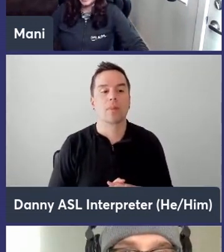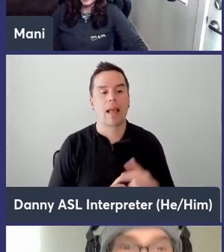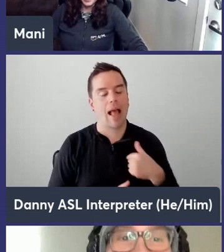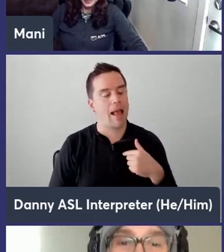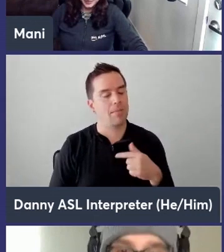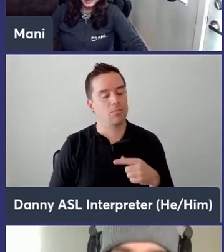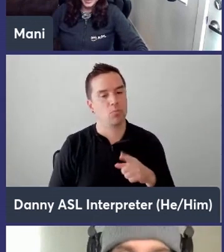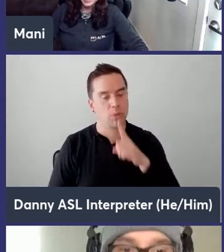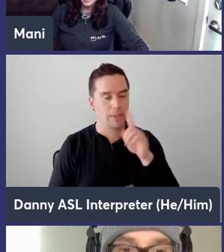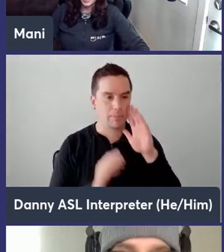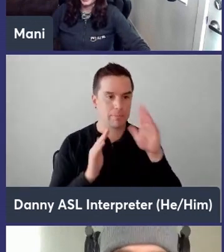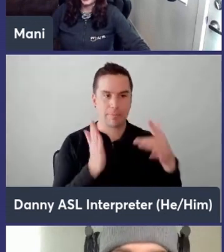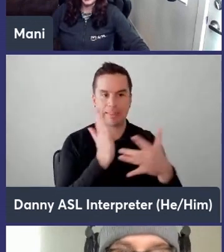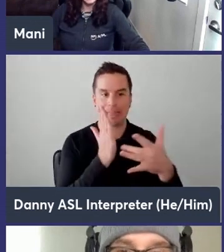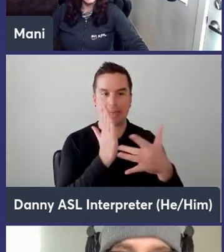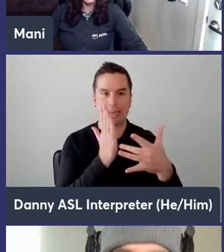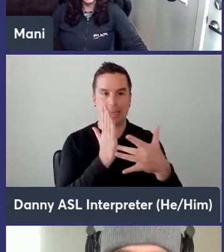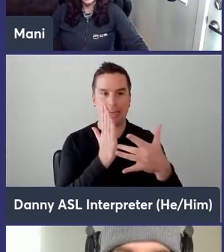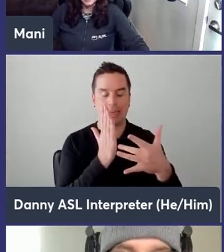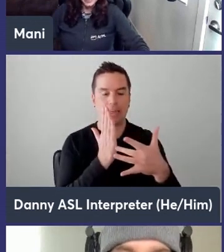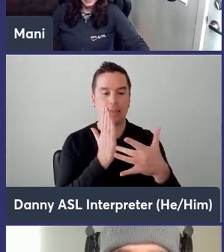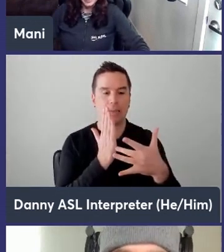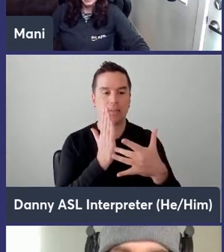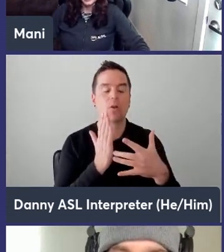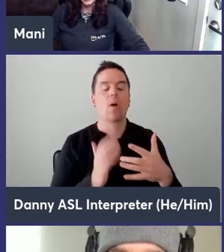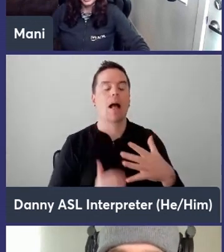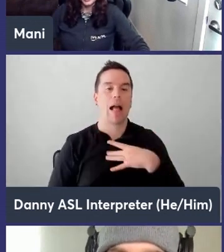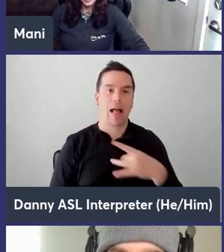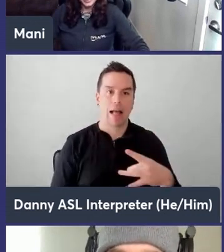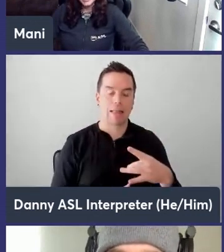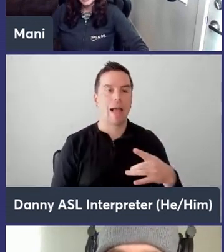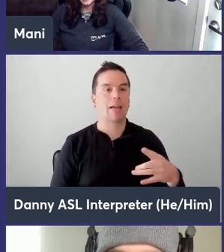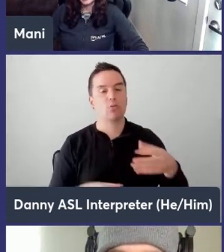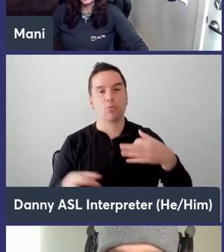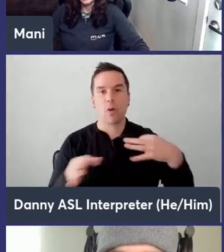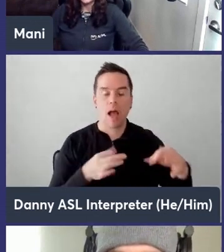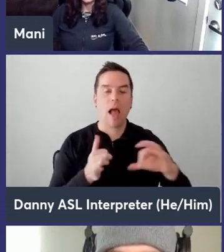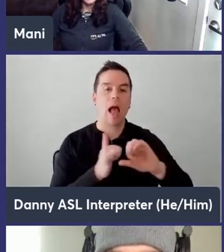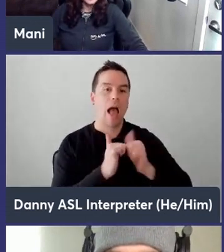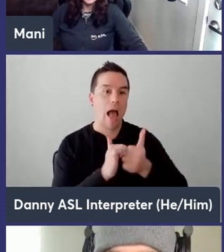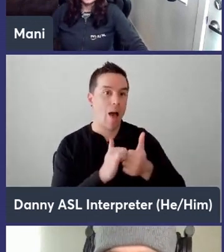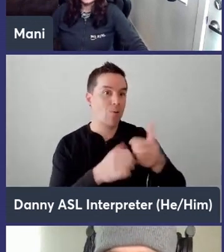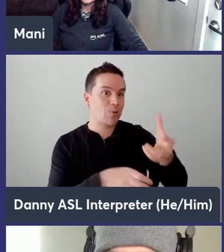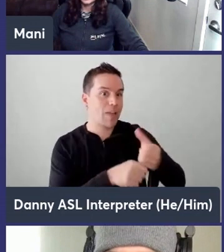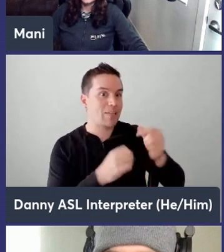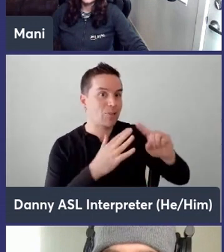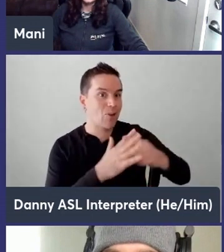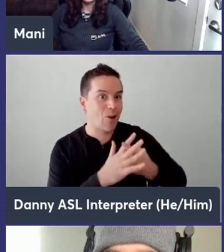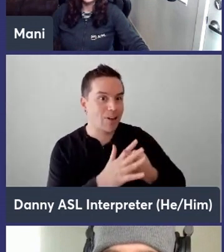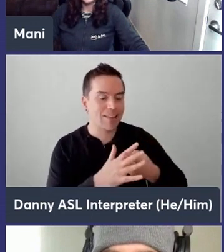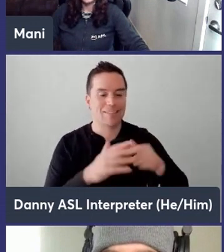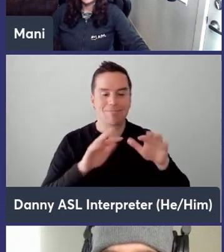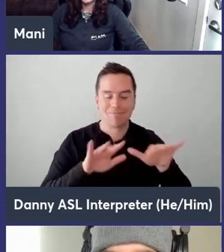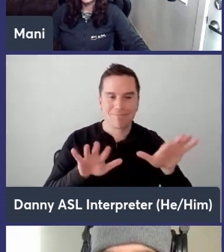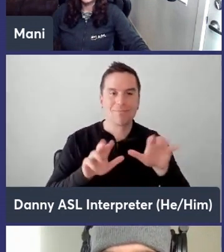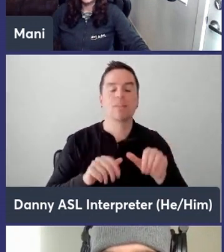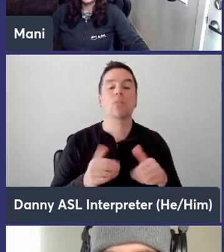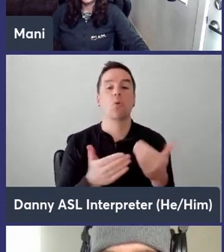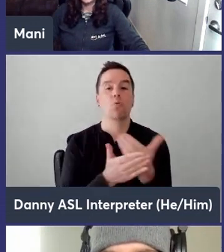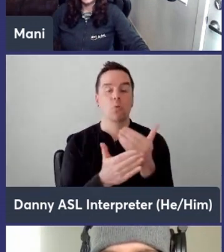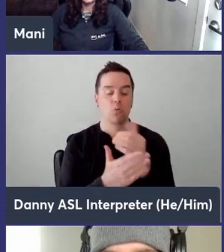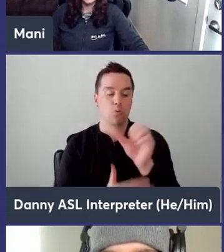I love when people ask that, how do we get started? And what should we understand? So first thing is that with the new